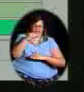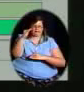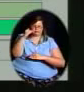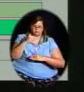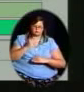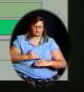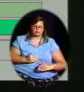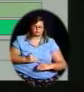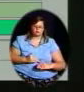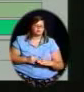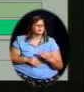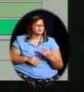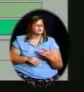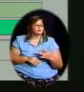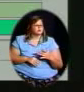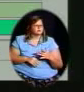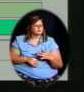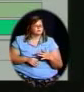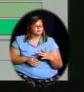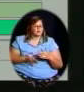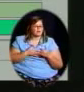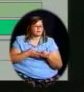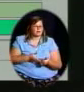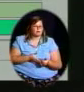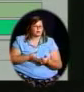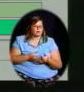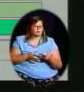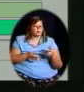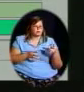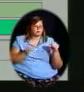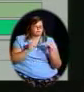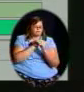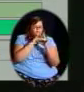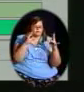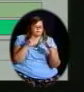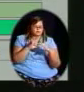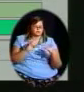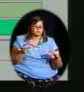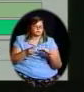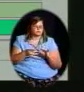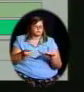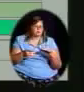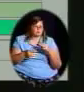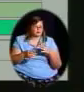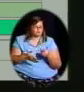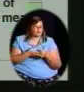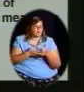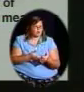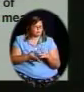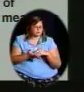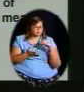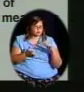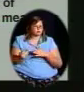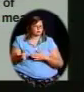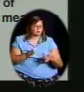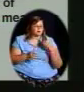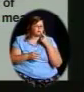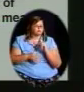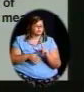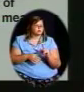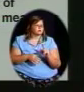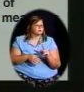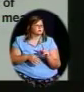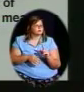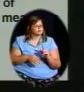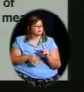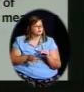helping lead us to that mission statement, that vision statement, if you will, of students prepared for their future. As we think about